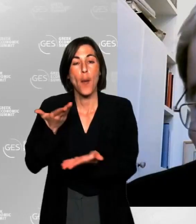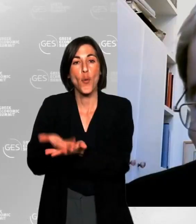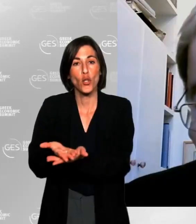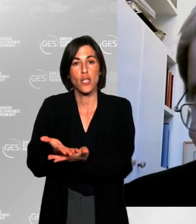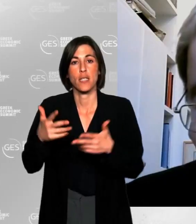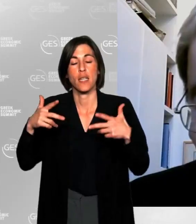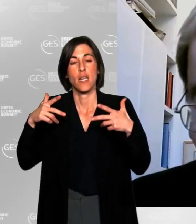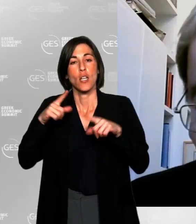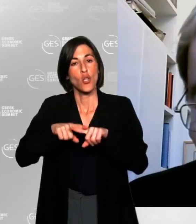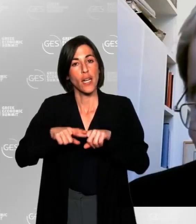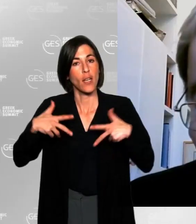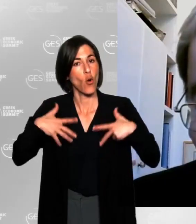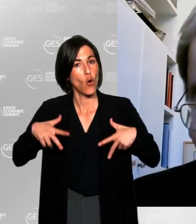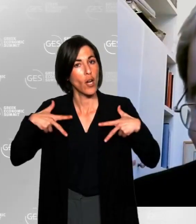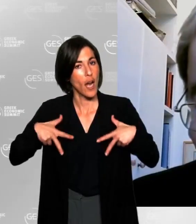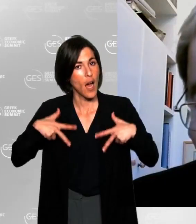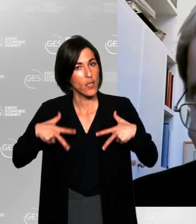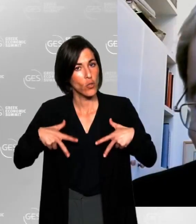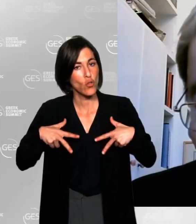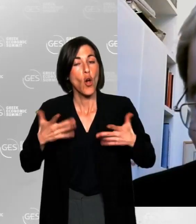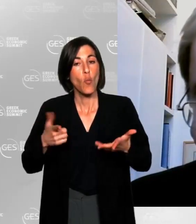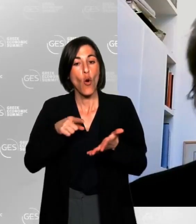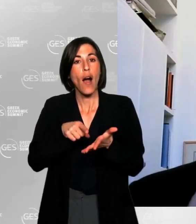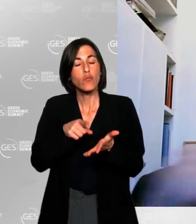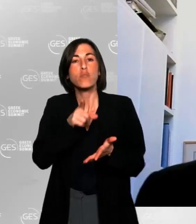focusing on to become successful in the years to come?